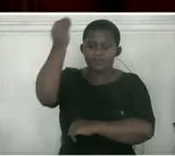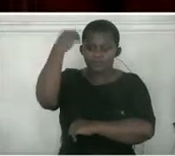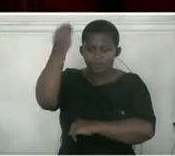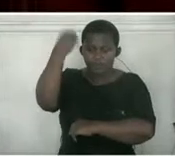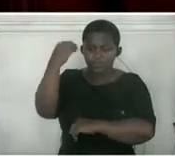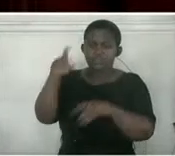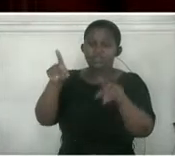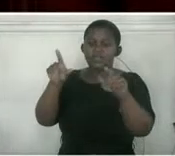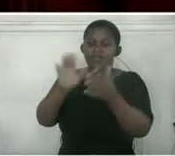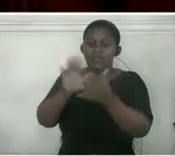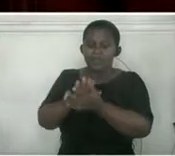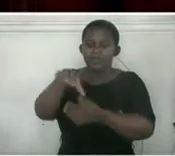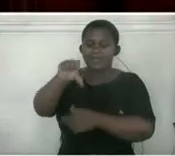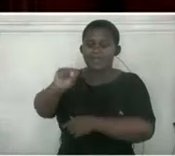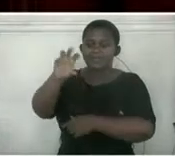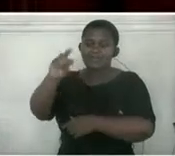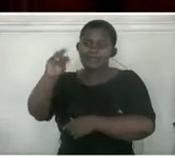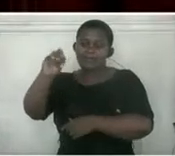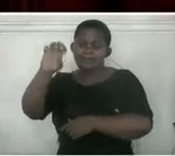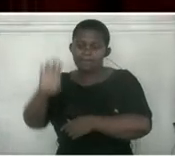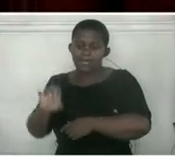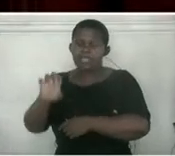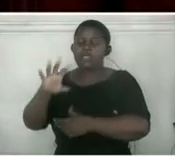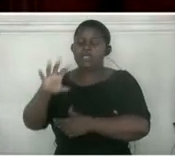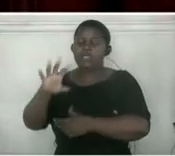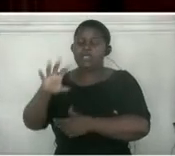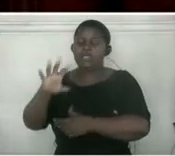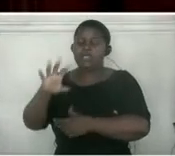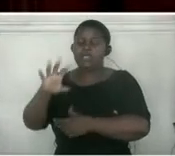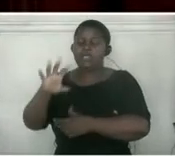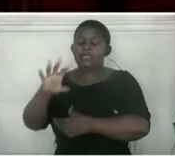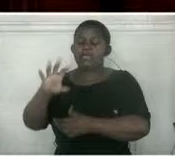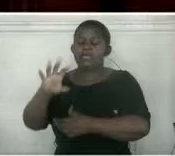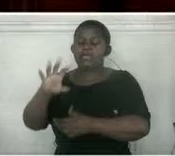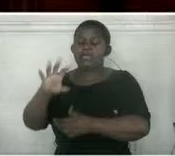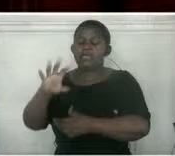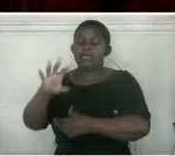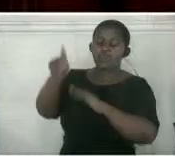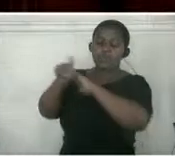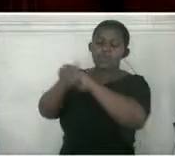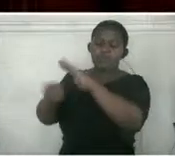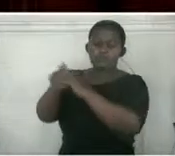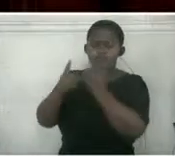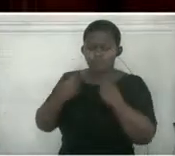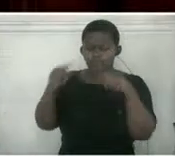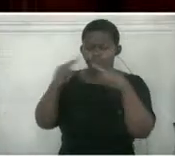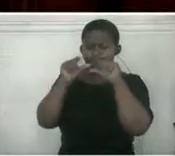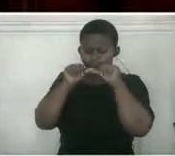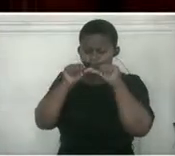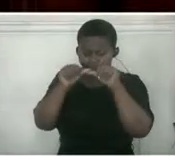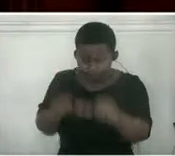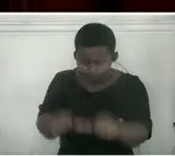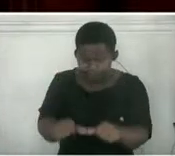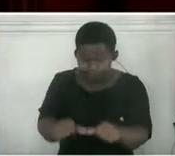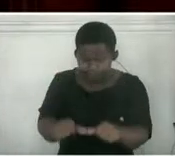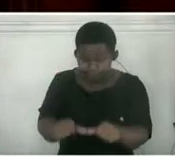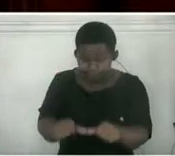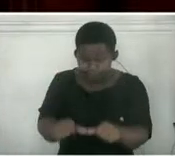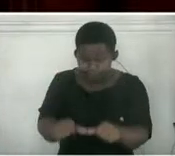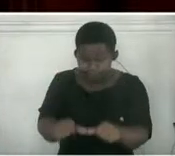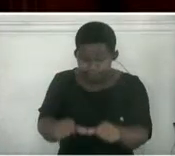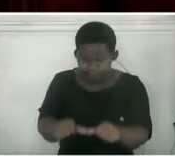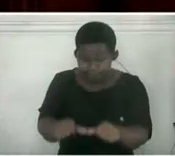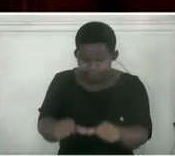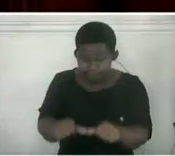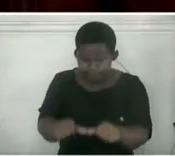and SMME Center in Umkanyaguti district. We will continue bidding for future